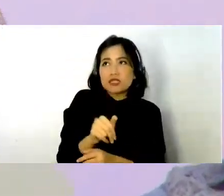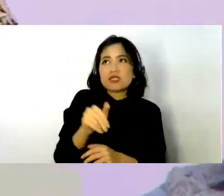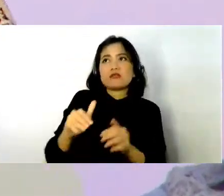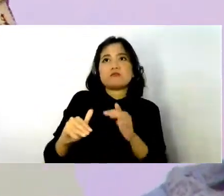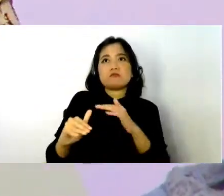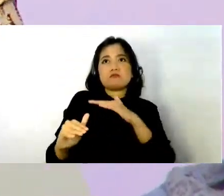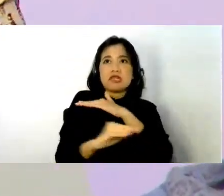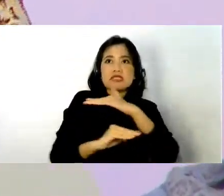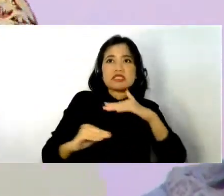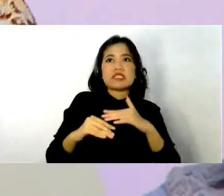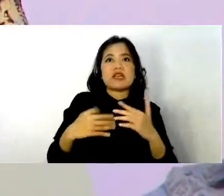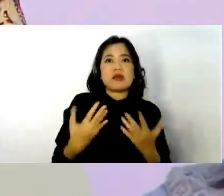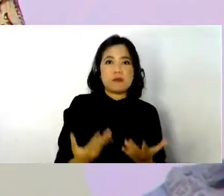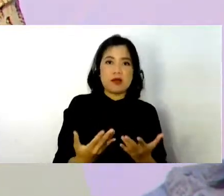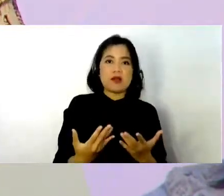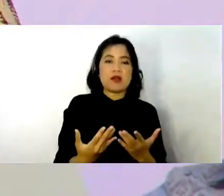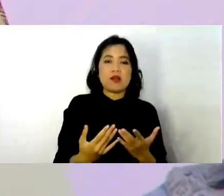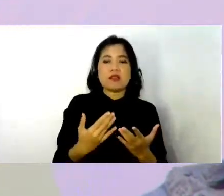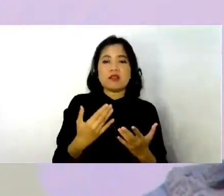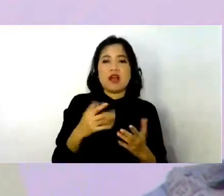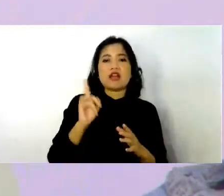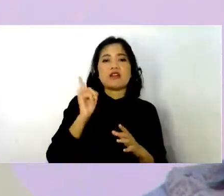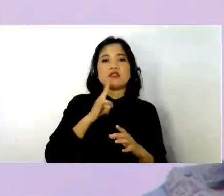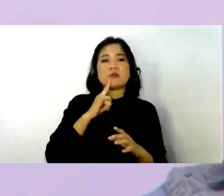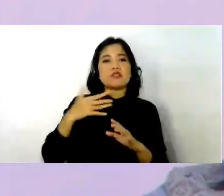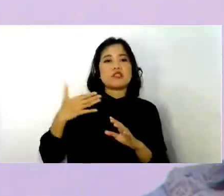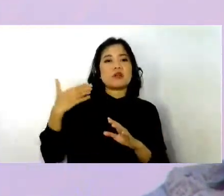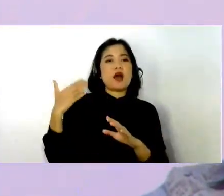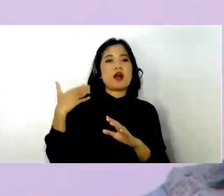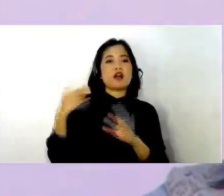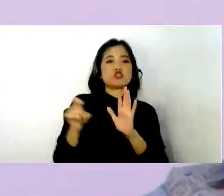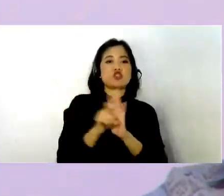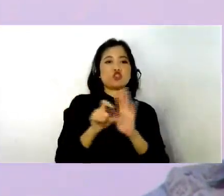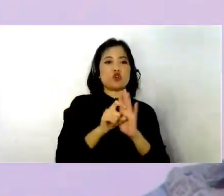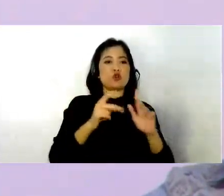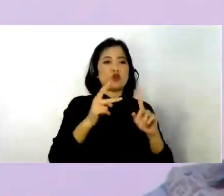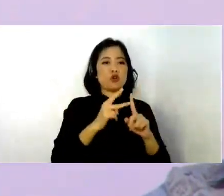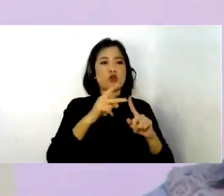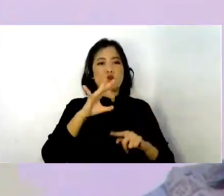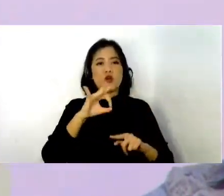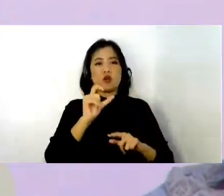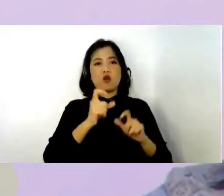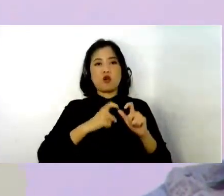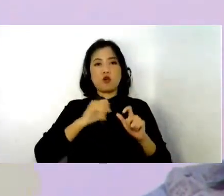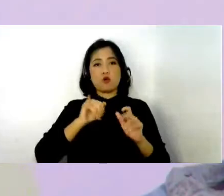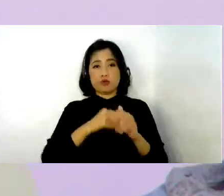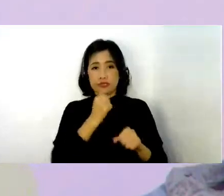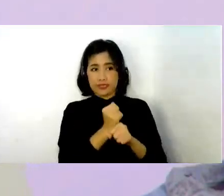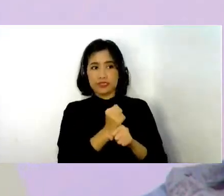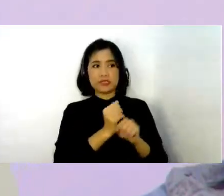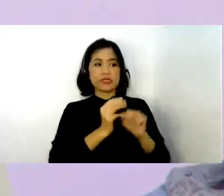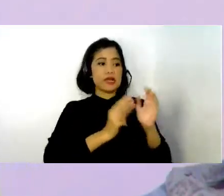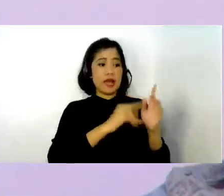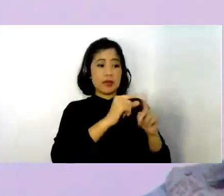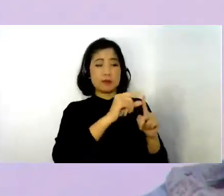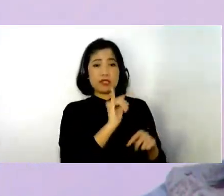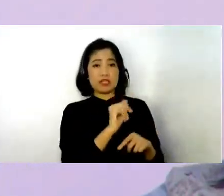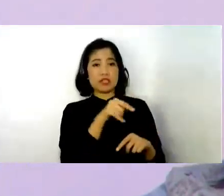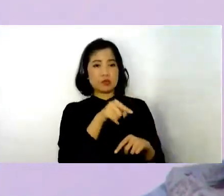are other factors, including also in MPI, which is water and sanitation. And unfortunately, these